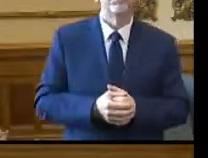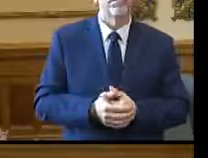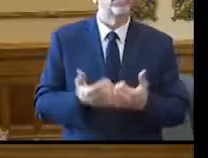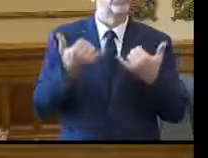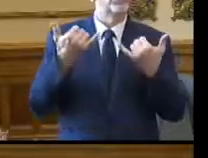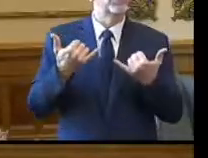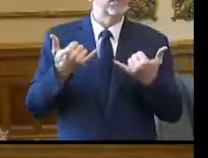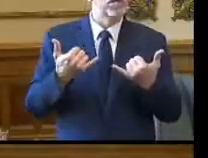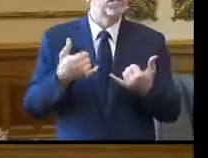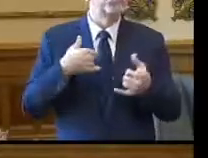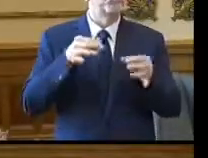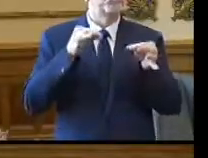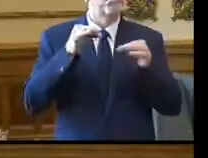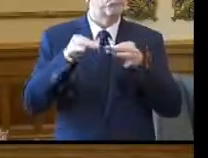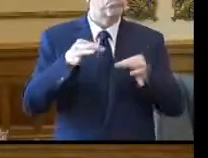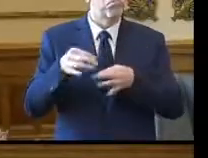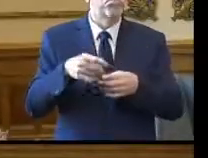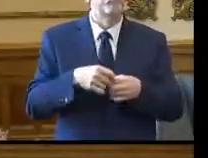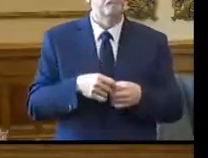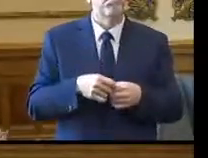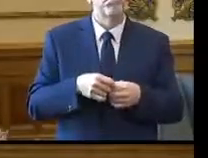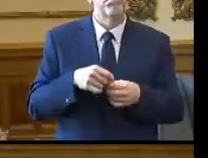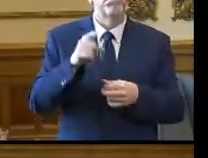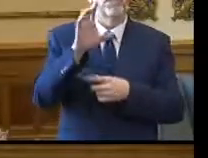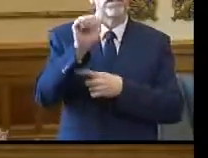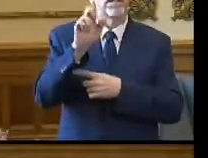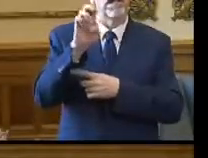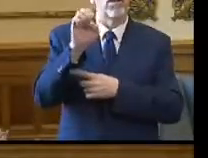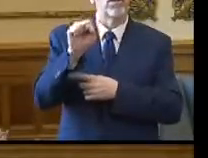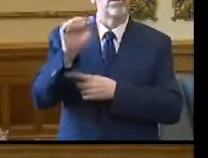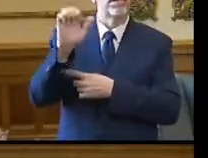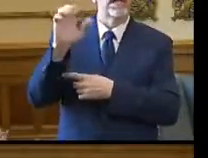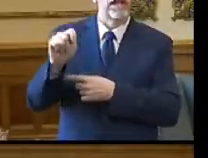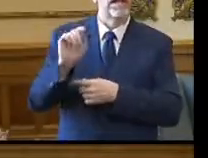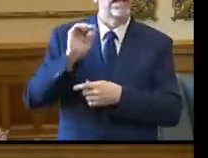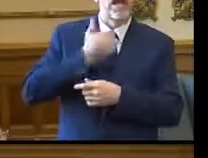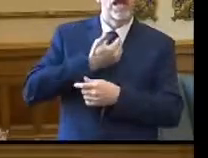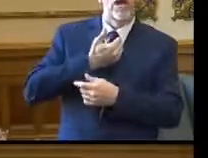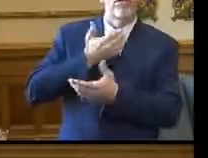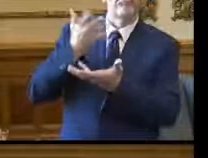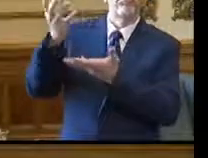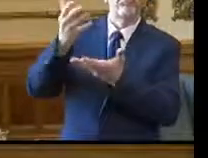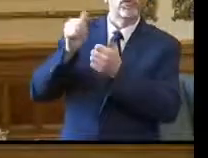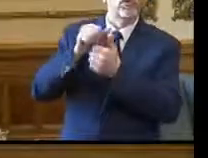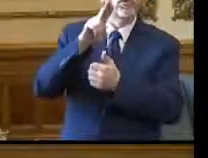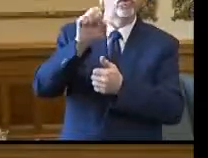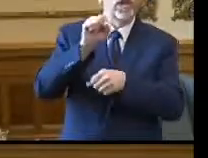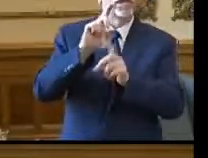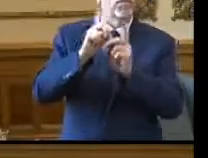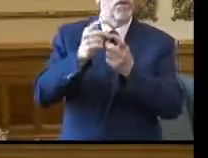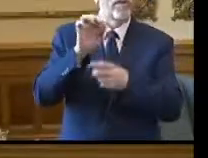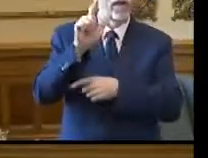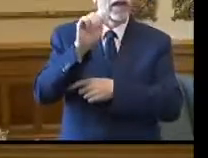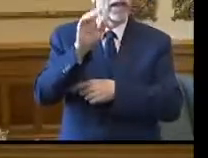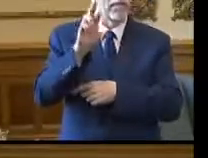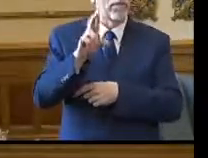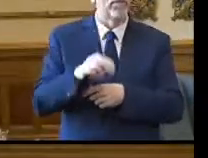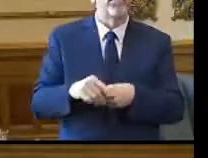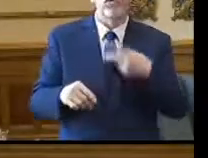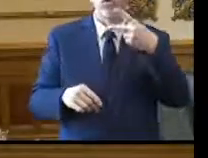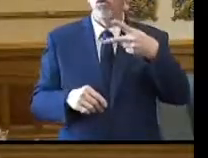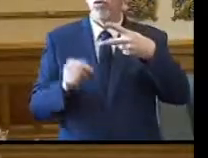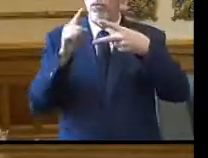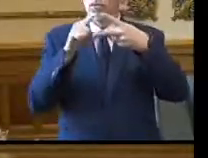today I'll talk a little bit about the CARES Act and our engagement with the U.S. Department of Labor. There are two